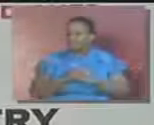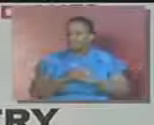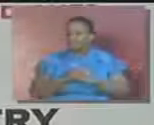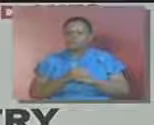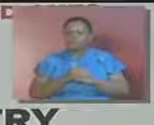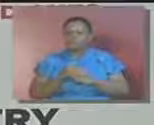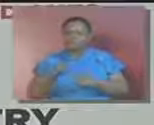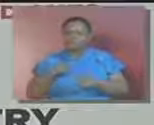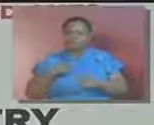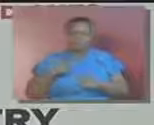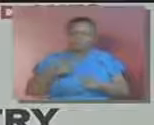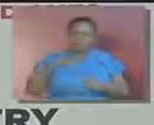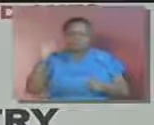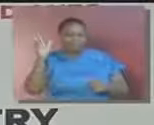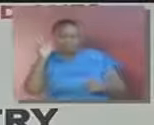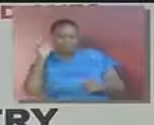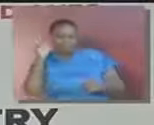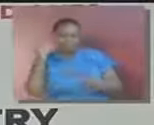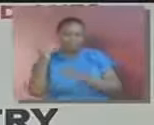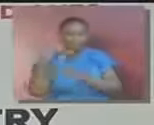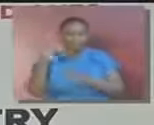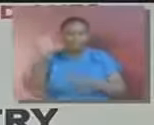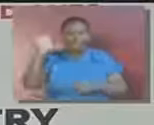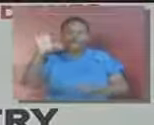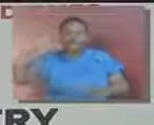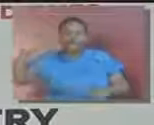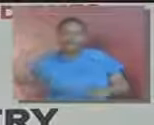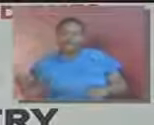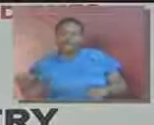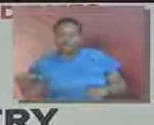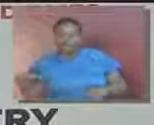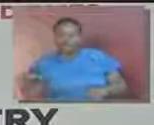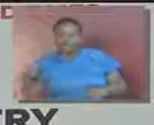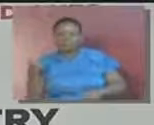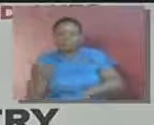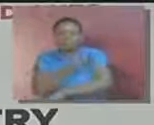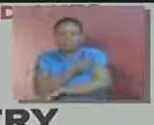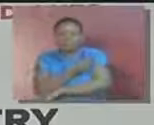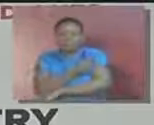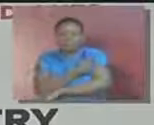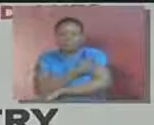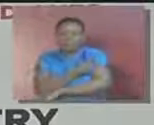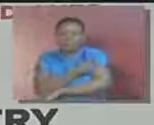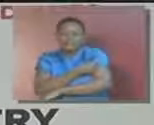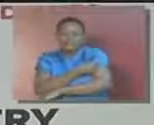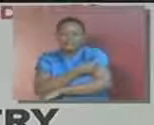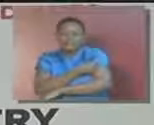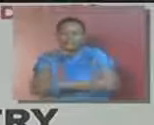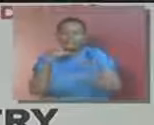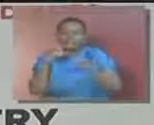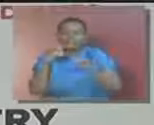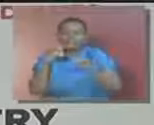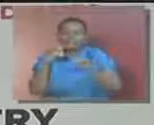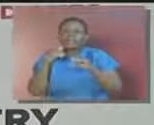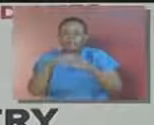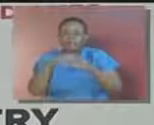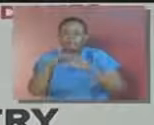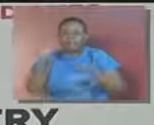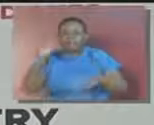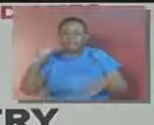doses. COVAX 2, another 33,600 is due in early May, and then COVAX